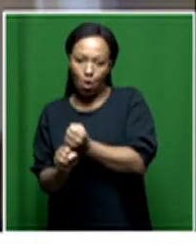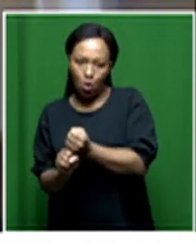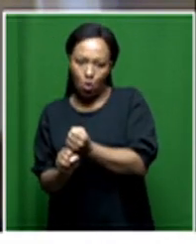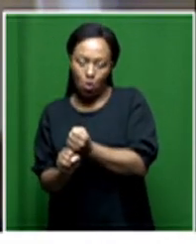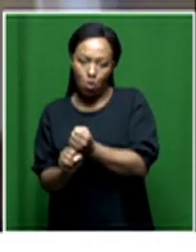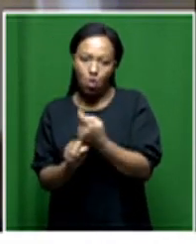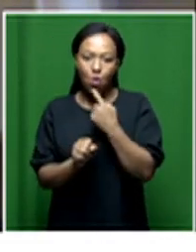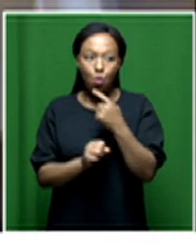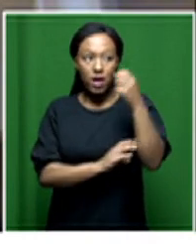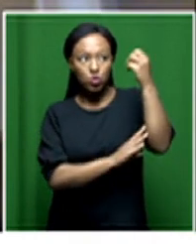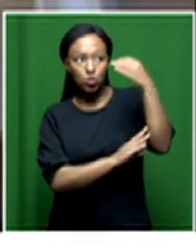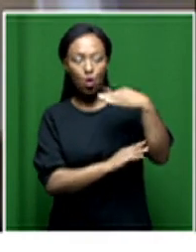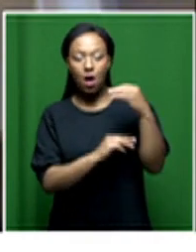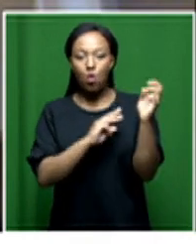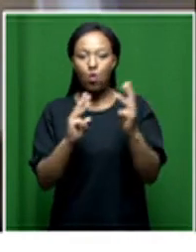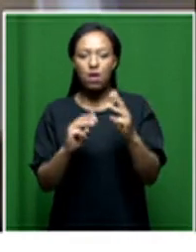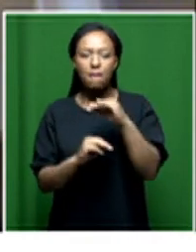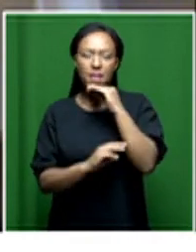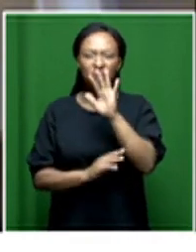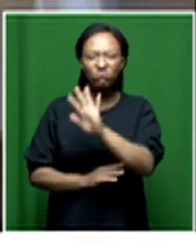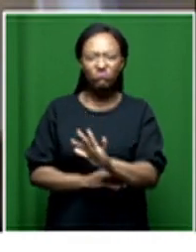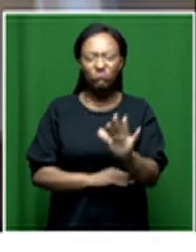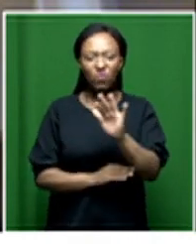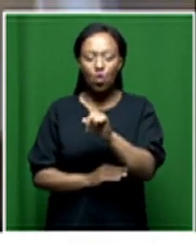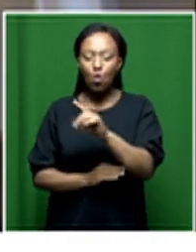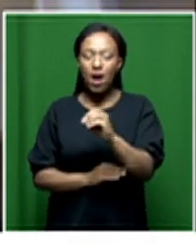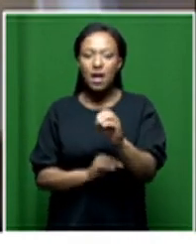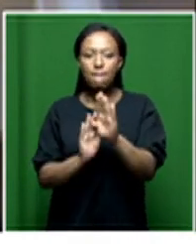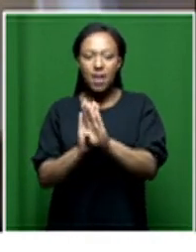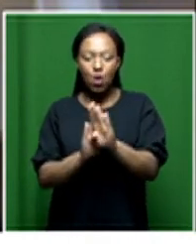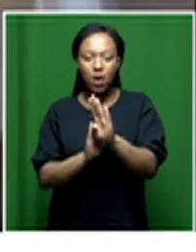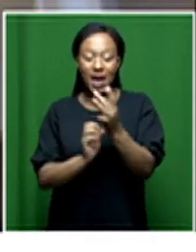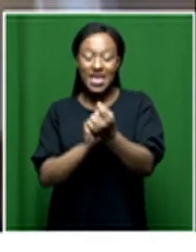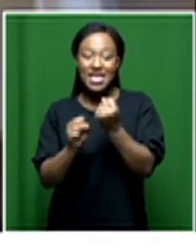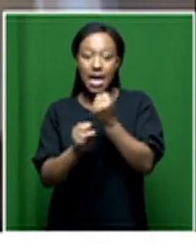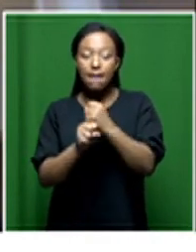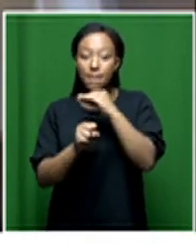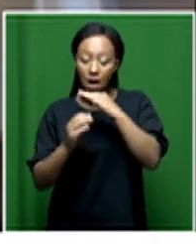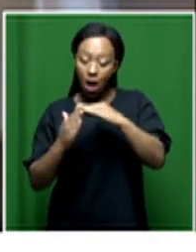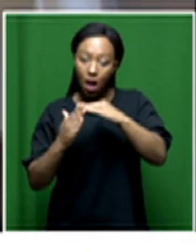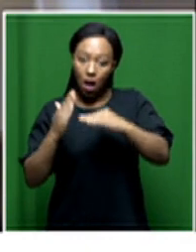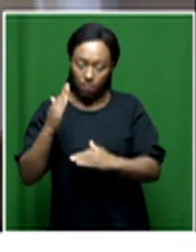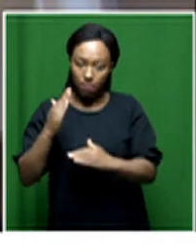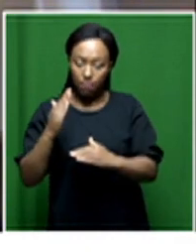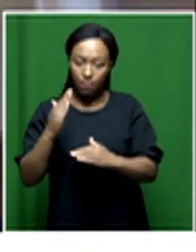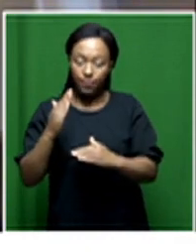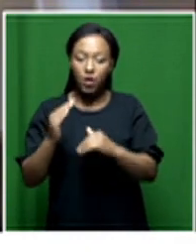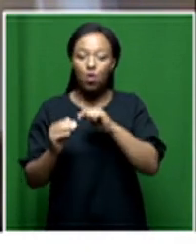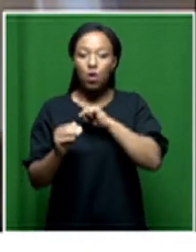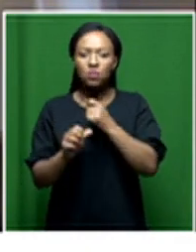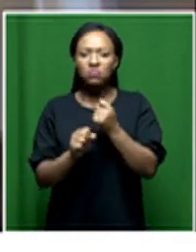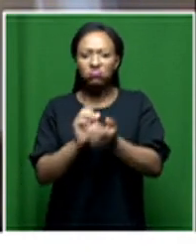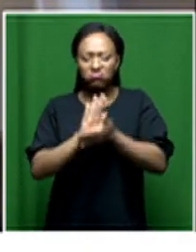and storage fleet would cost us about 100 billion rand a year less to